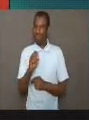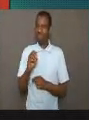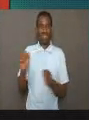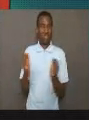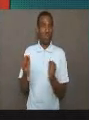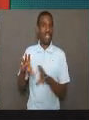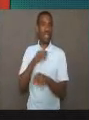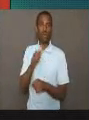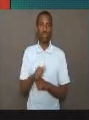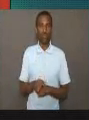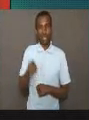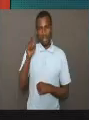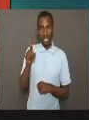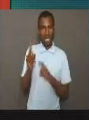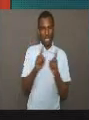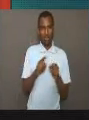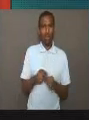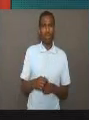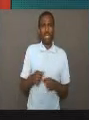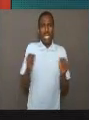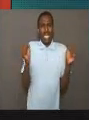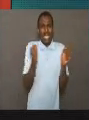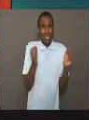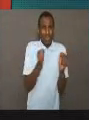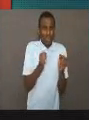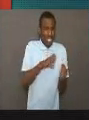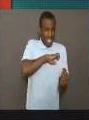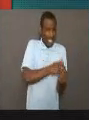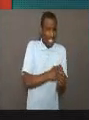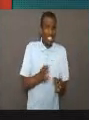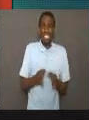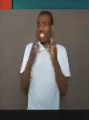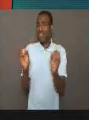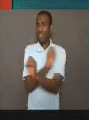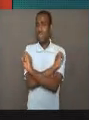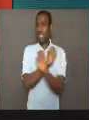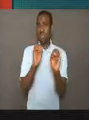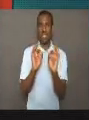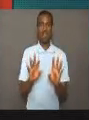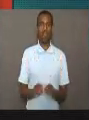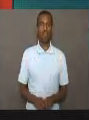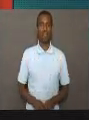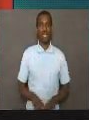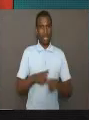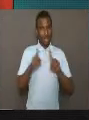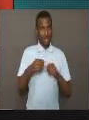There is no transfer of cold energy, only heat